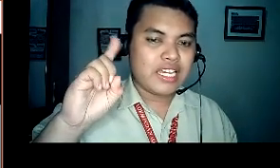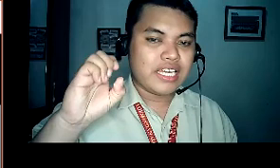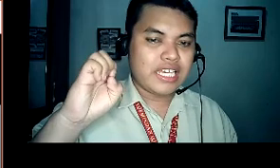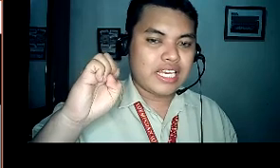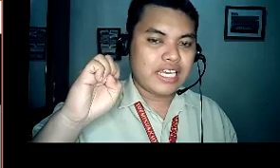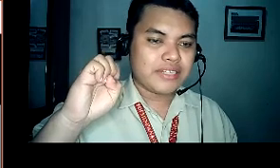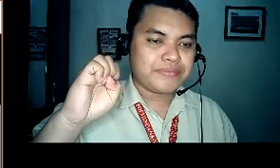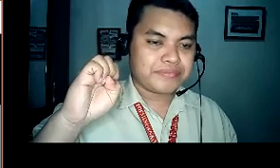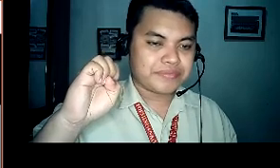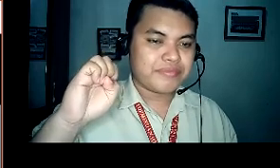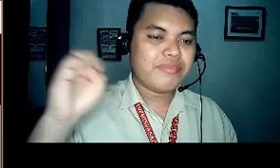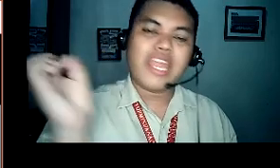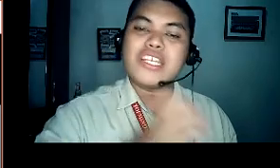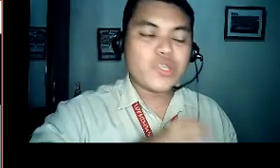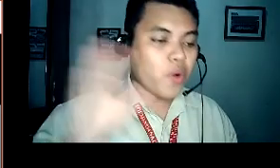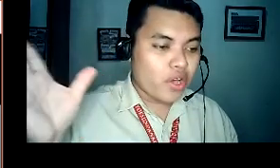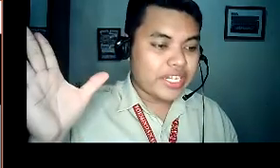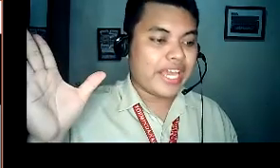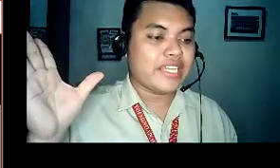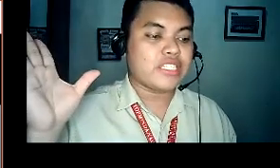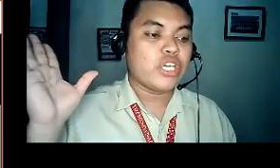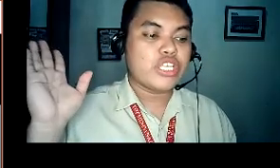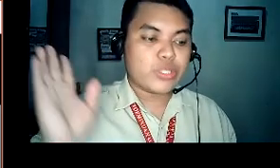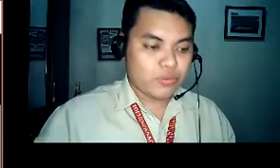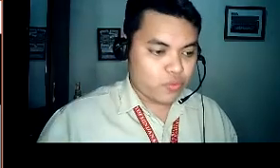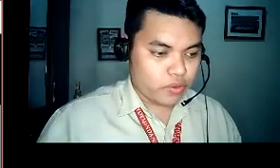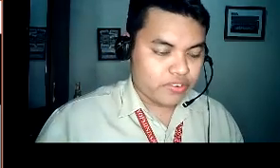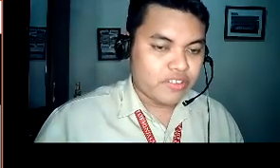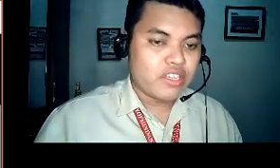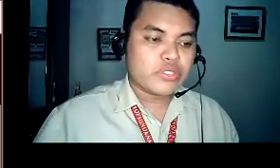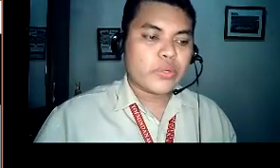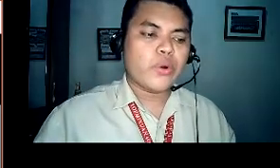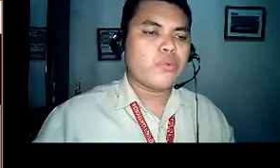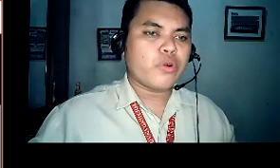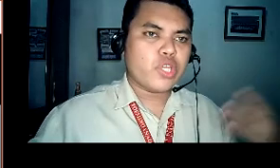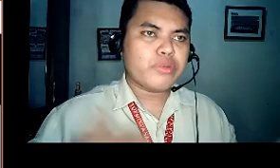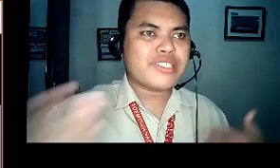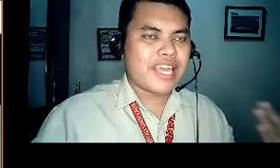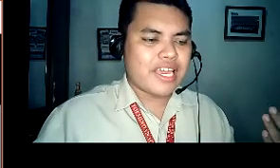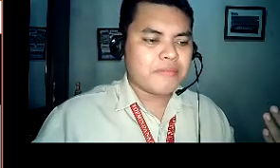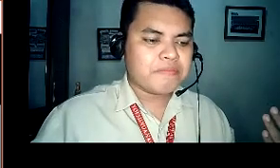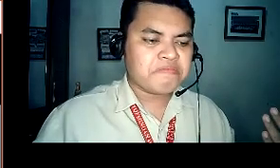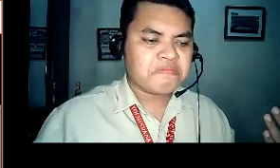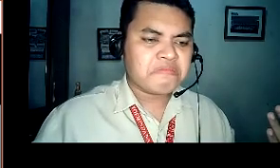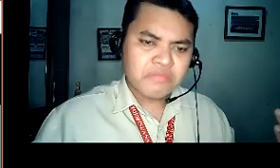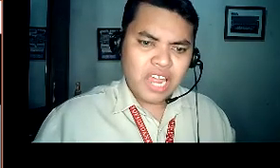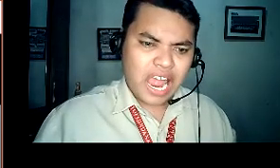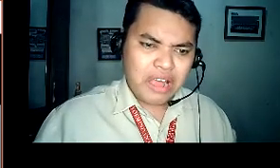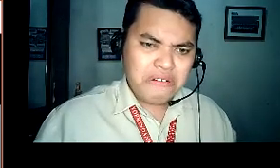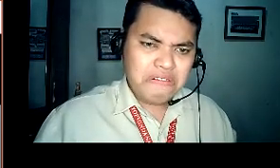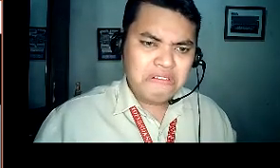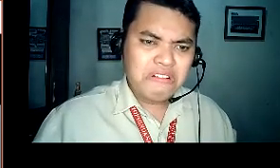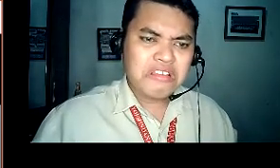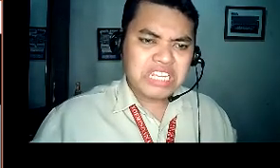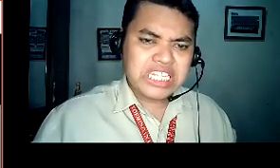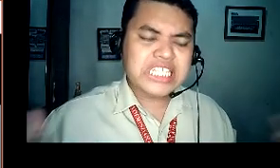D, E, so on and so forth. So you would say